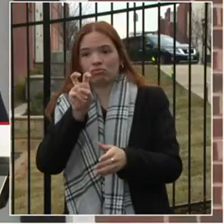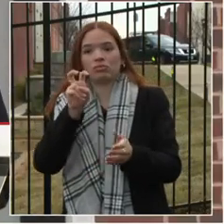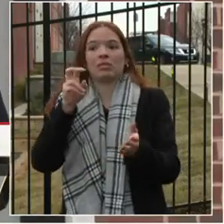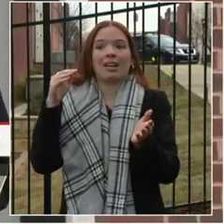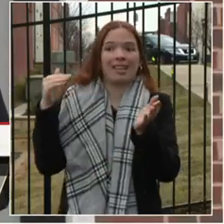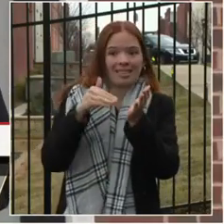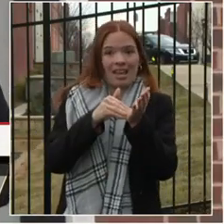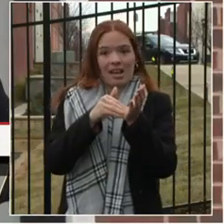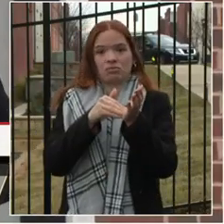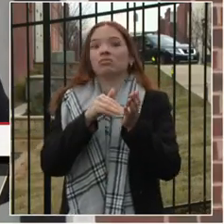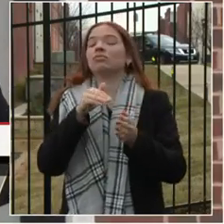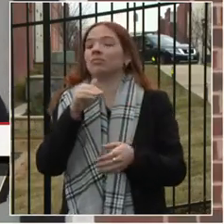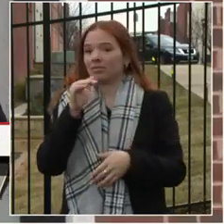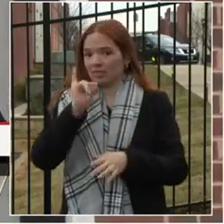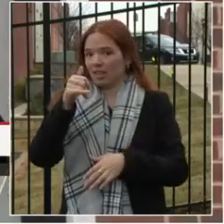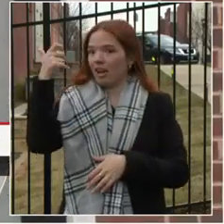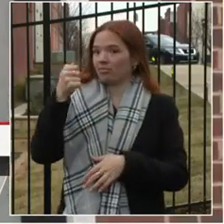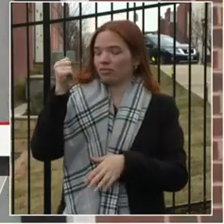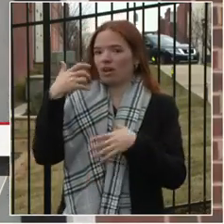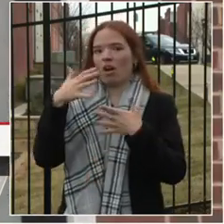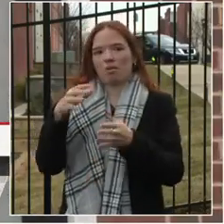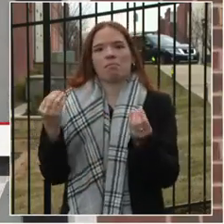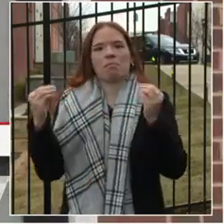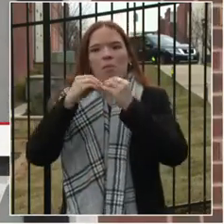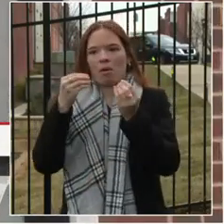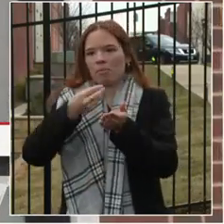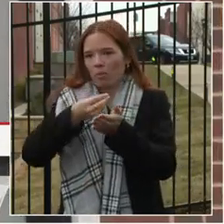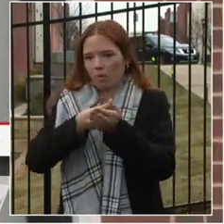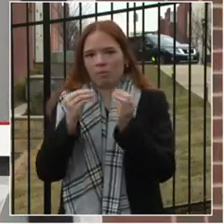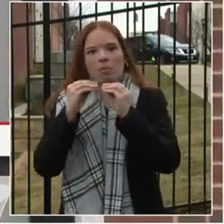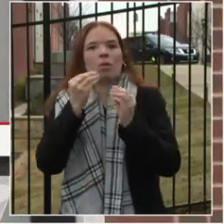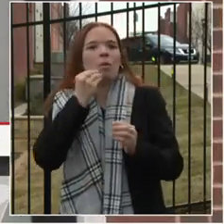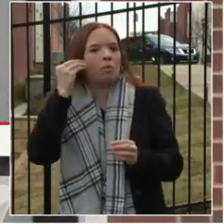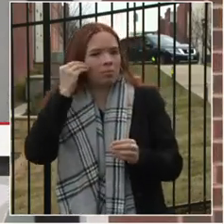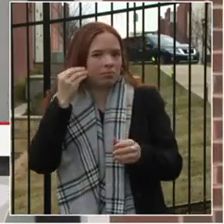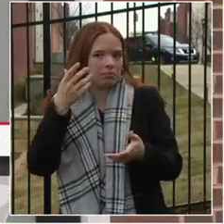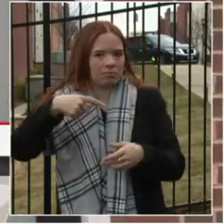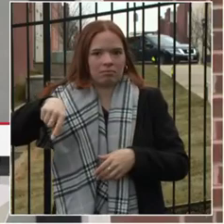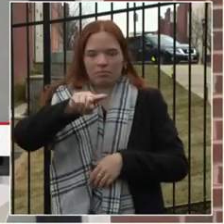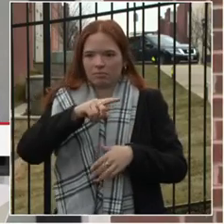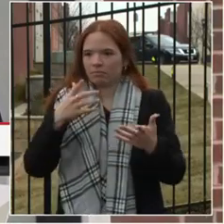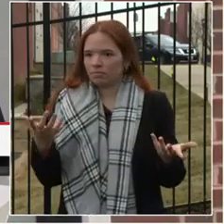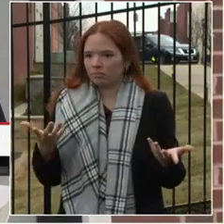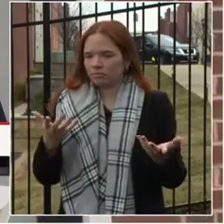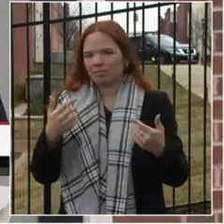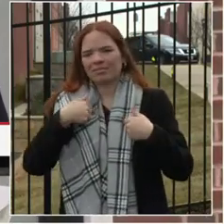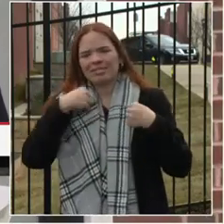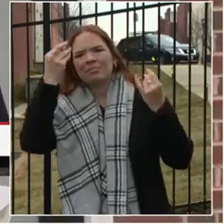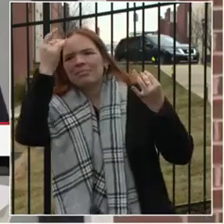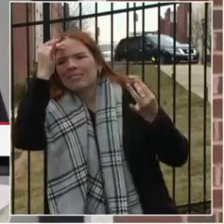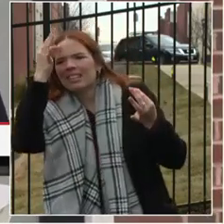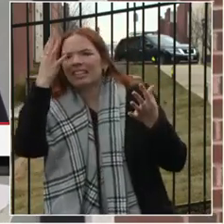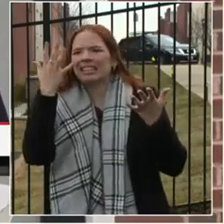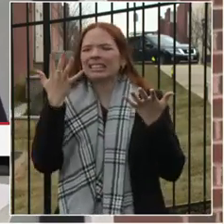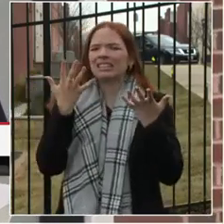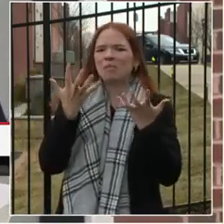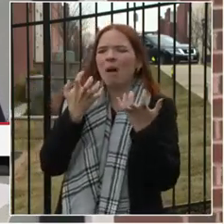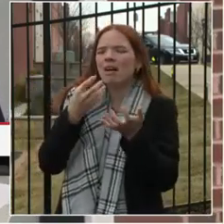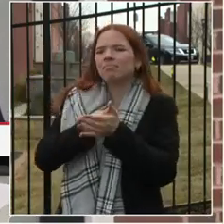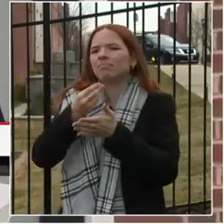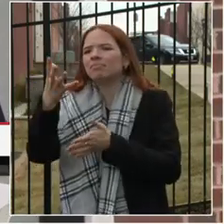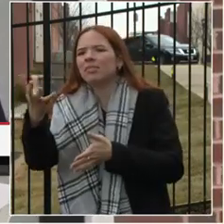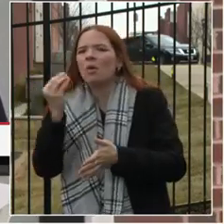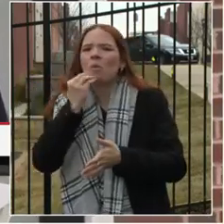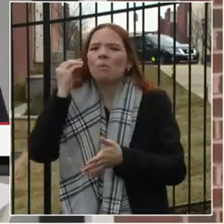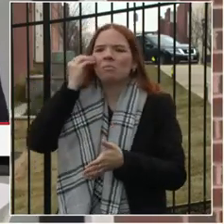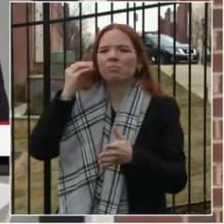$202,000. So if you're thinking about buying a home, sometimes people stop in their tracks and they think they can't do it. They think they don't qualify. They